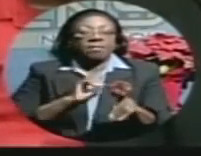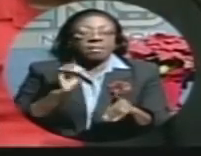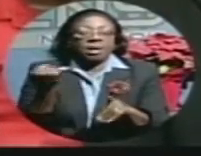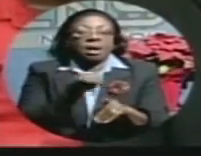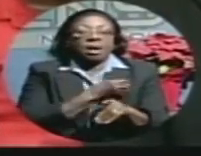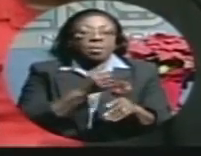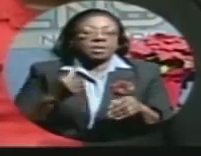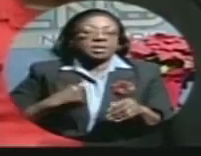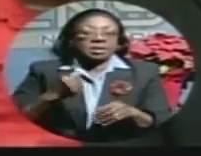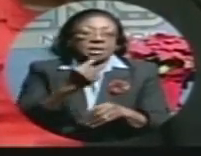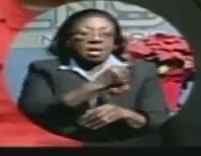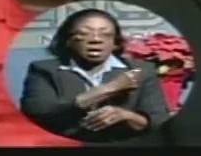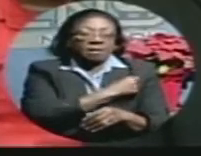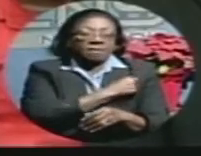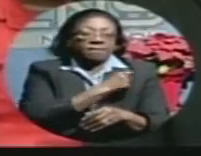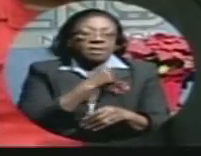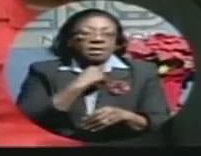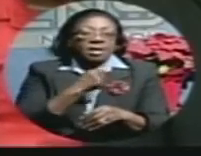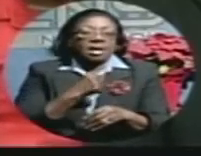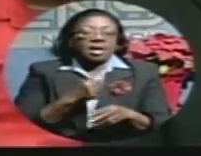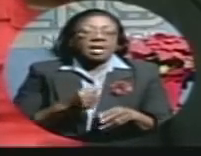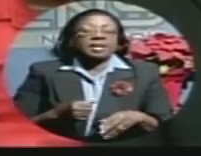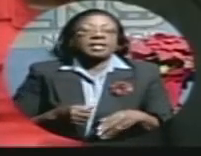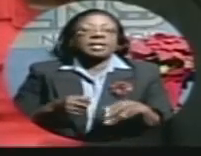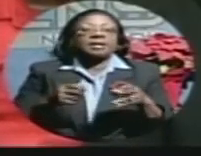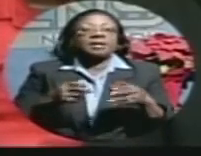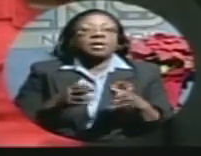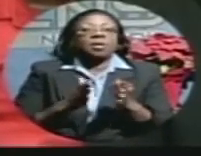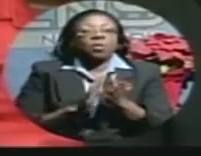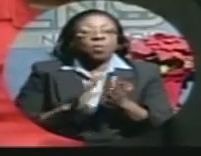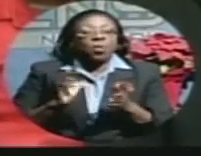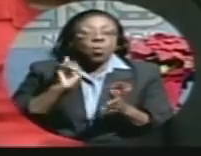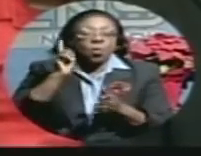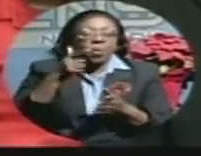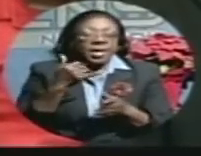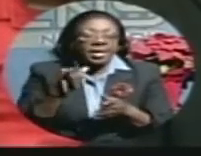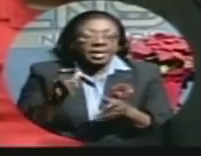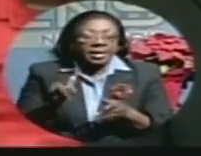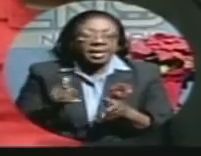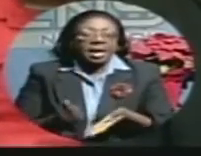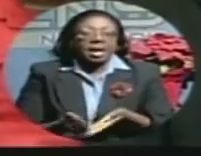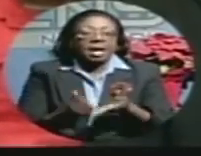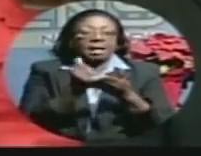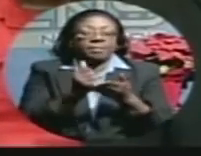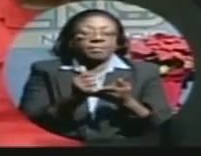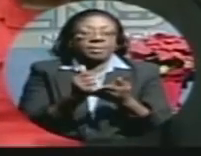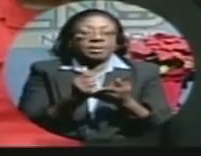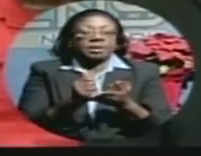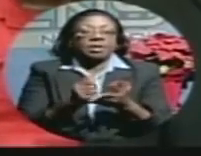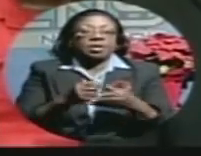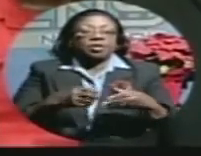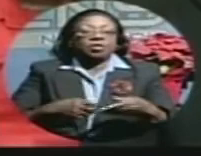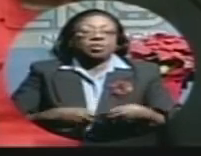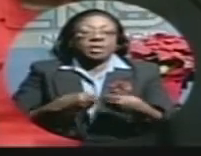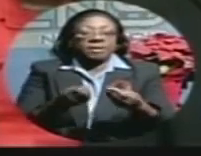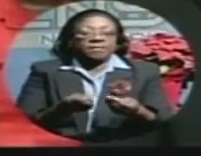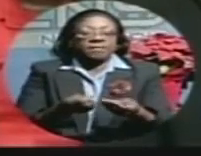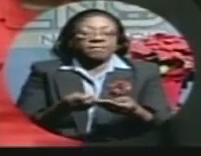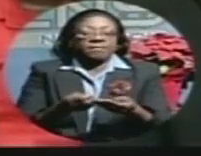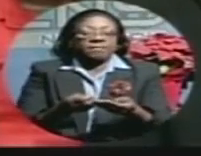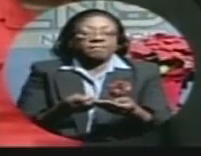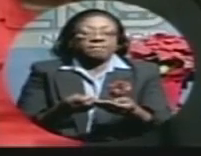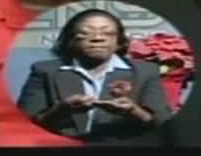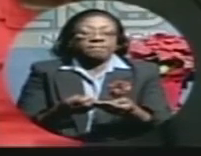from our staff, and they graciously, on the night we set aside to come together to celebrate as staff,